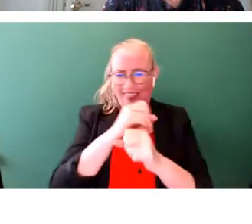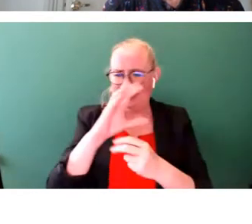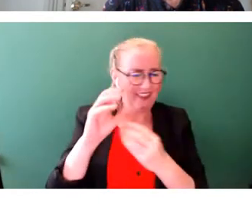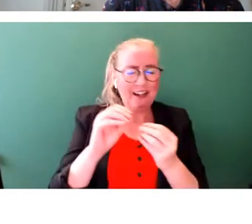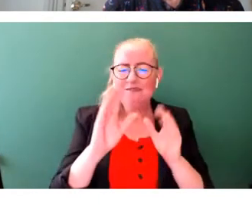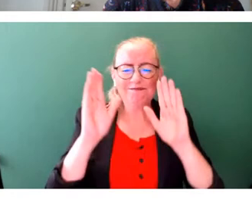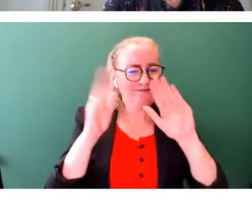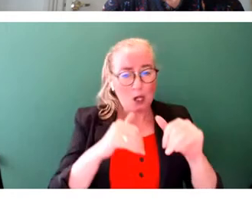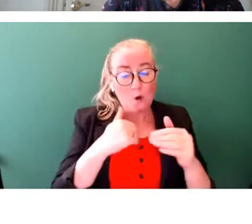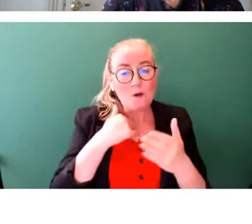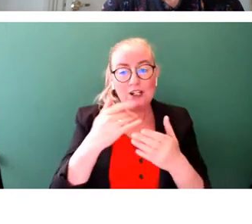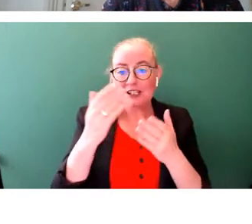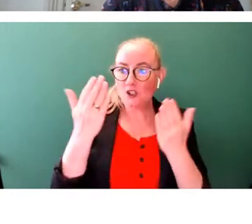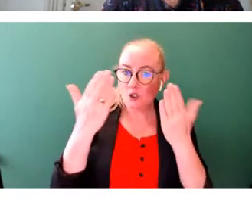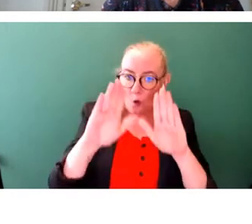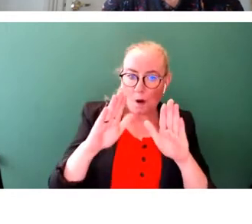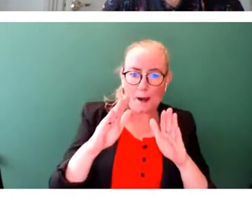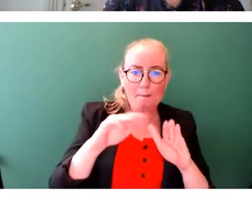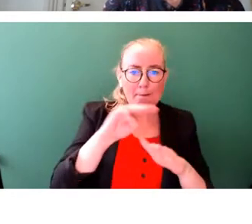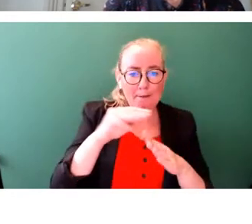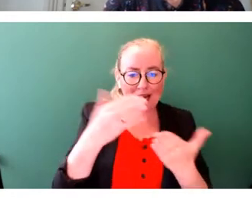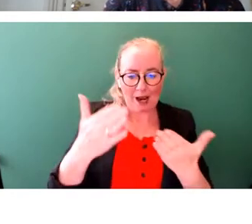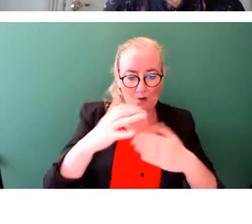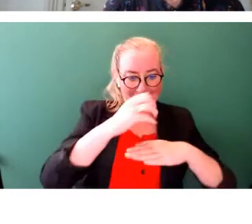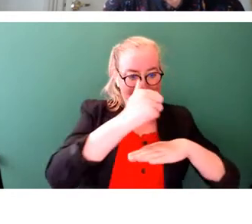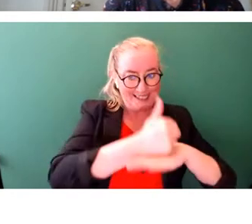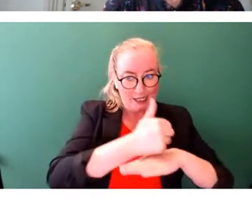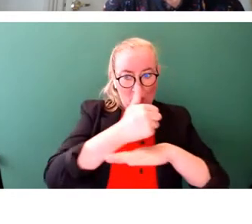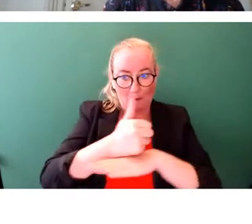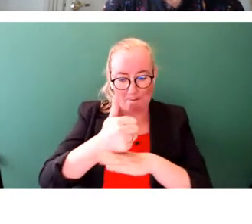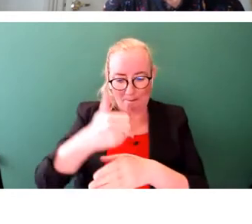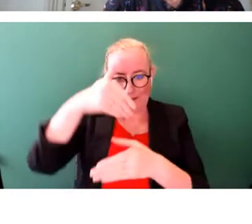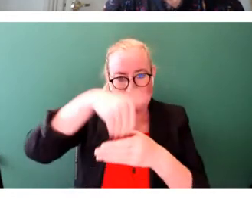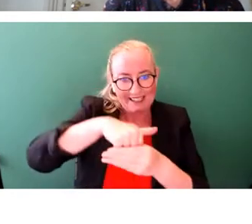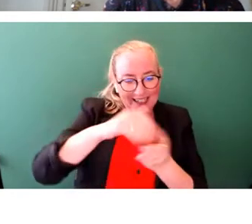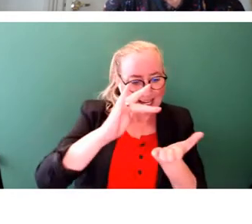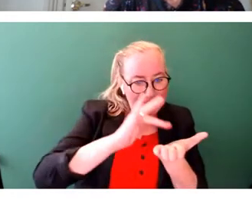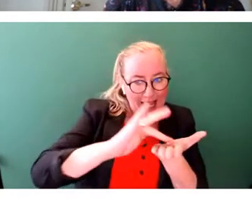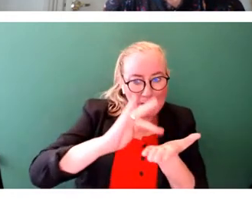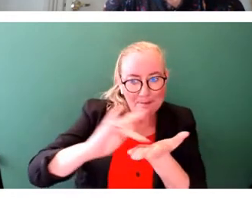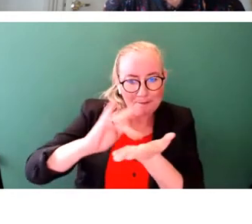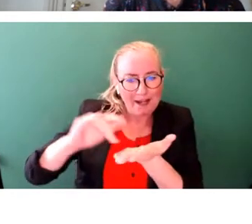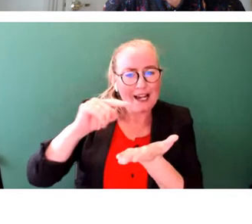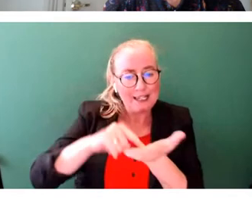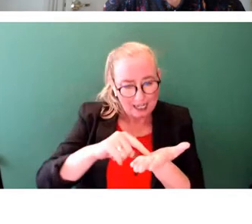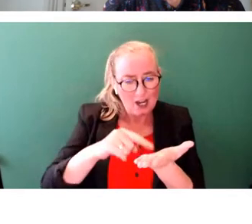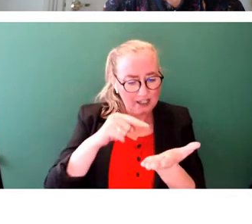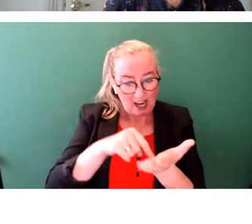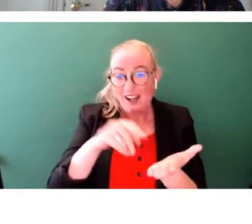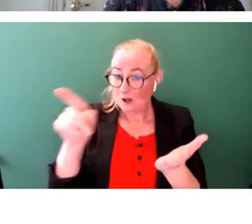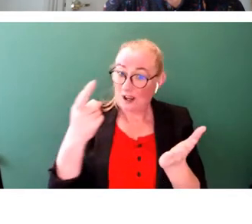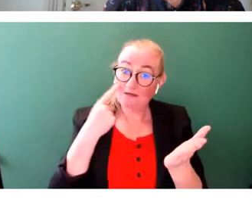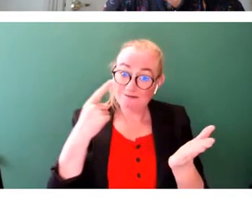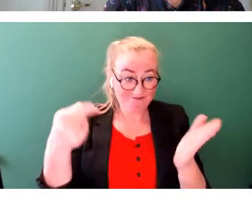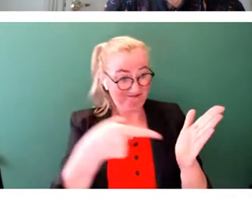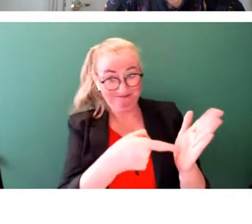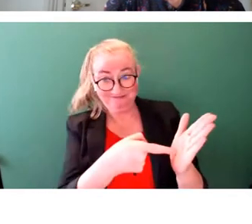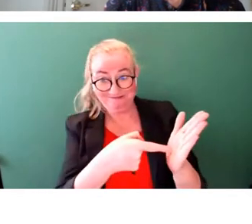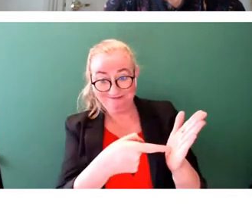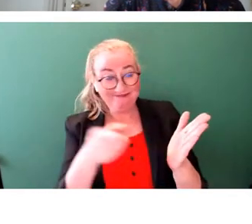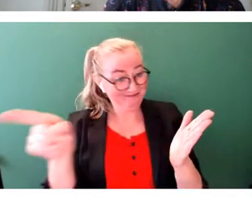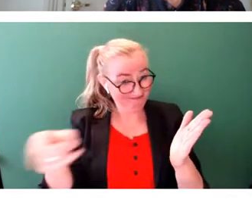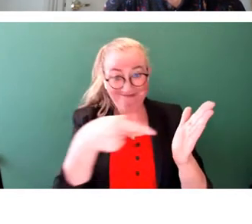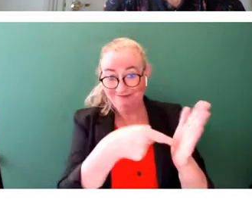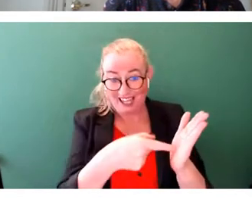we tell people how to set those up, because that is really important. You can't just hand someone a tablet and go, hey, there you go. It's no